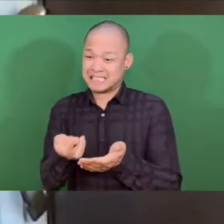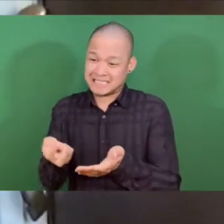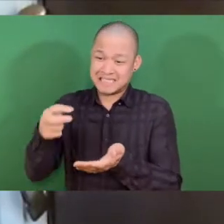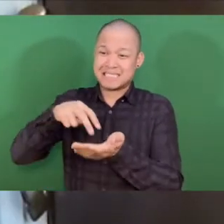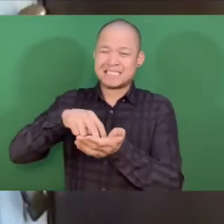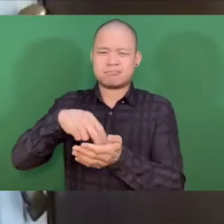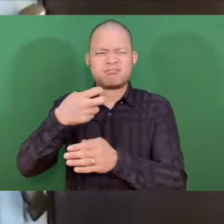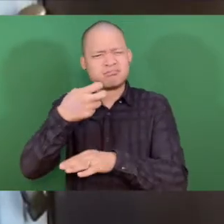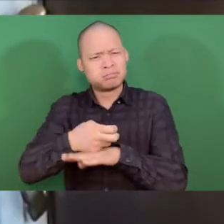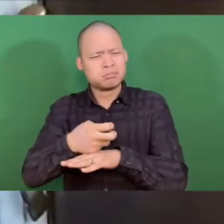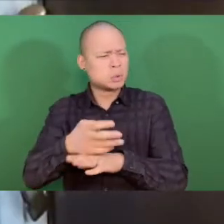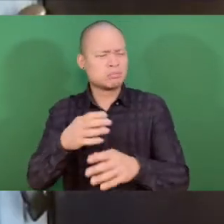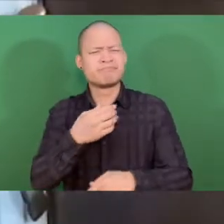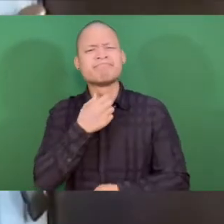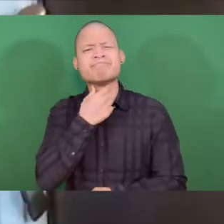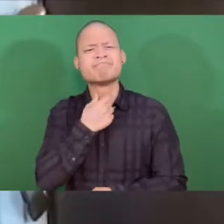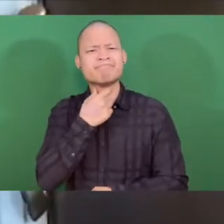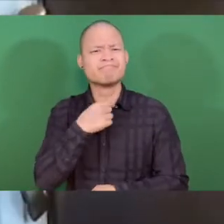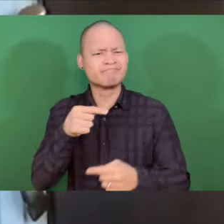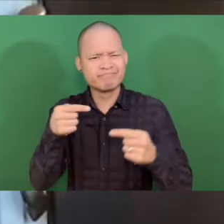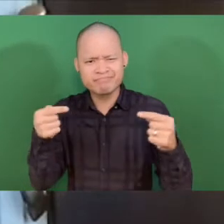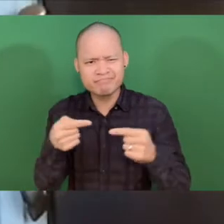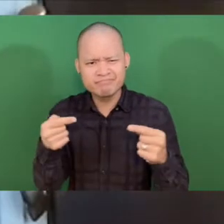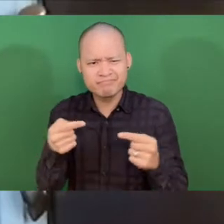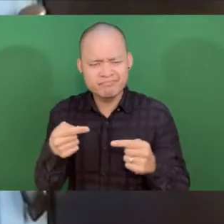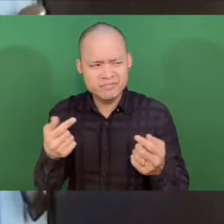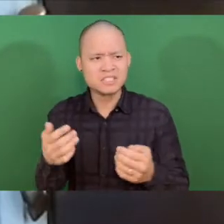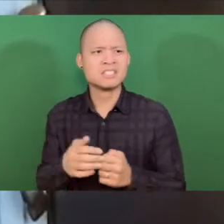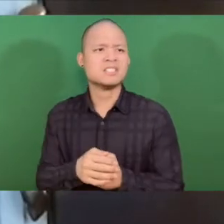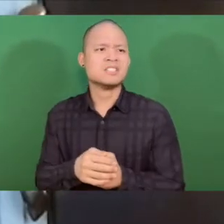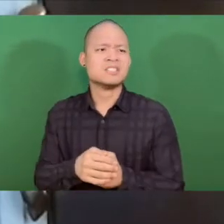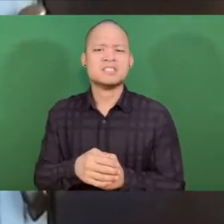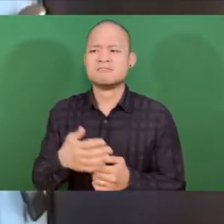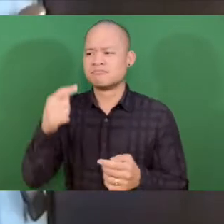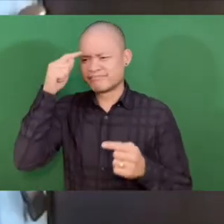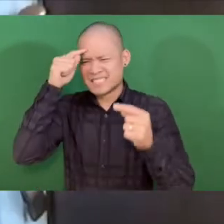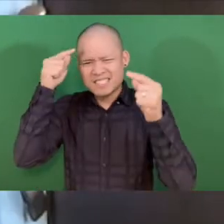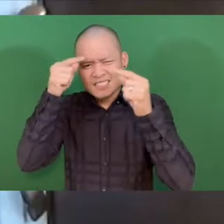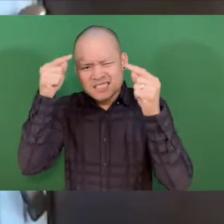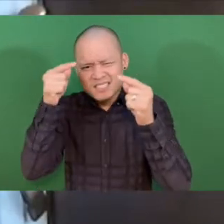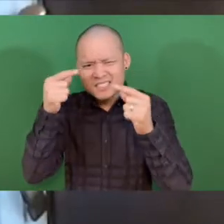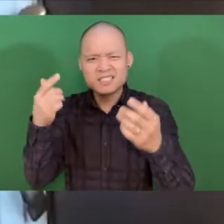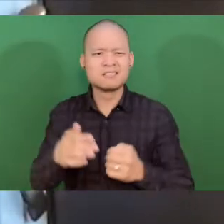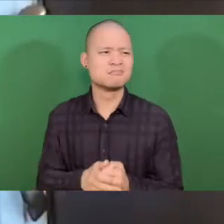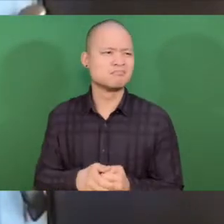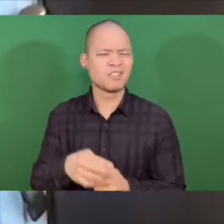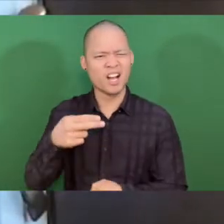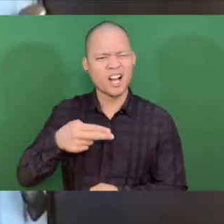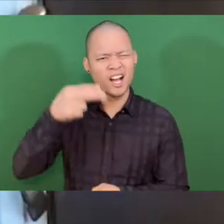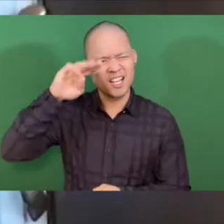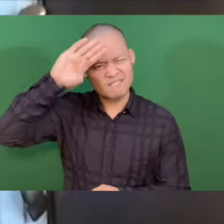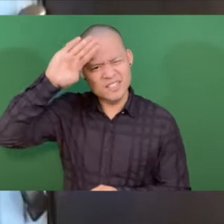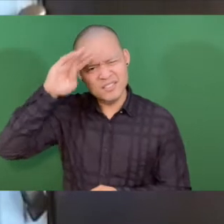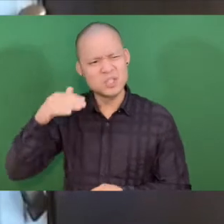I tried to get out of bed, I fell on the floor. Wow. And I had a sore throat and a high fever,